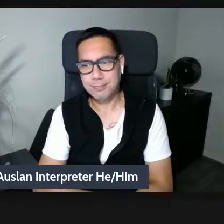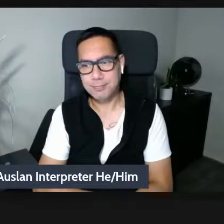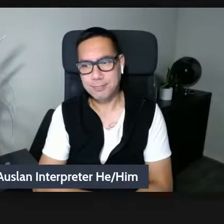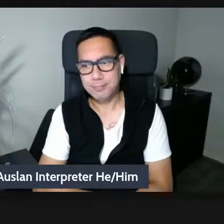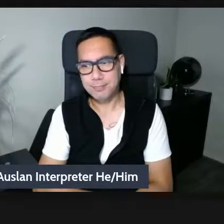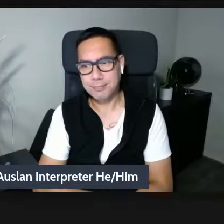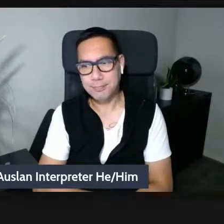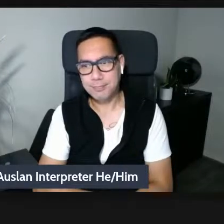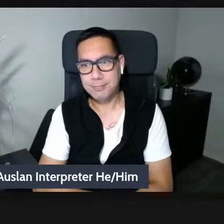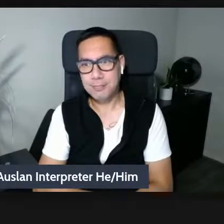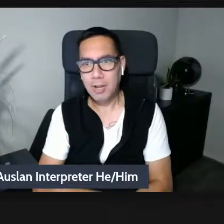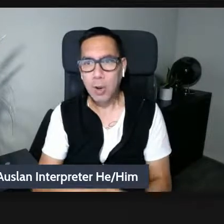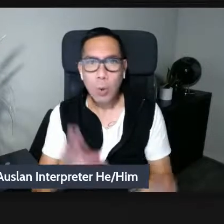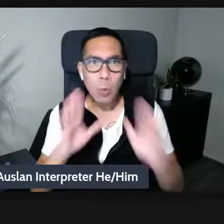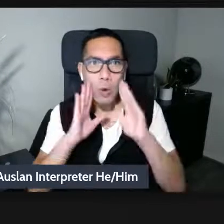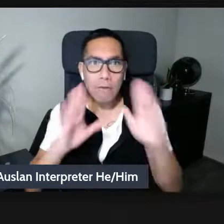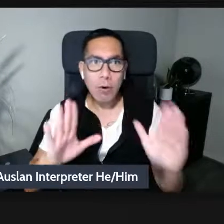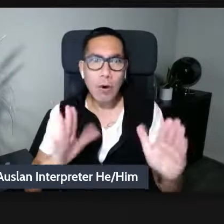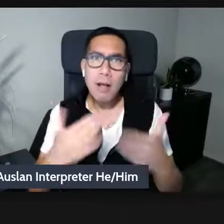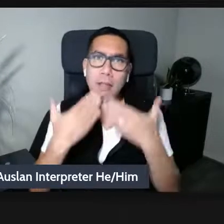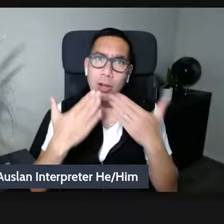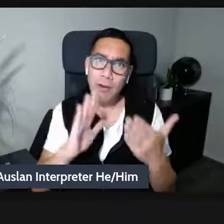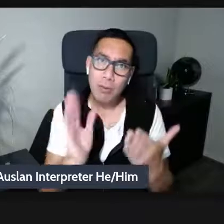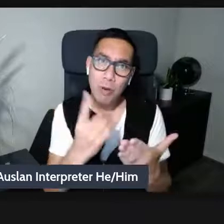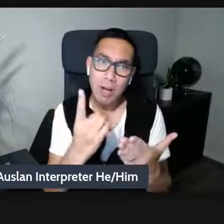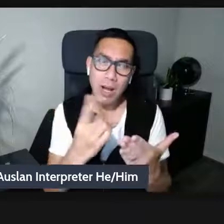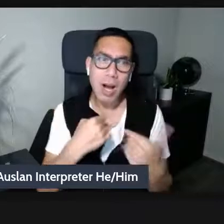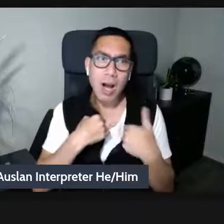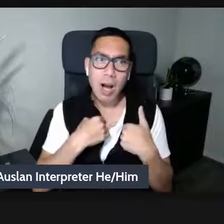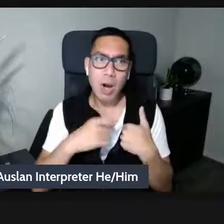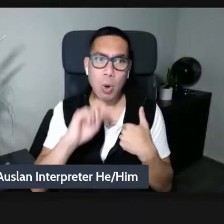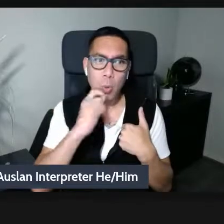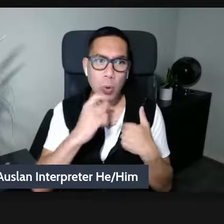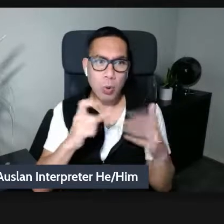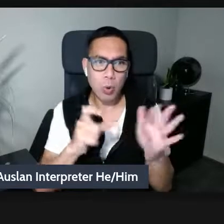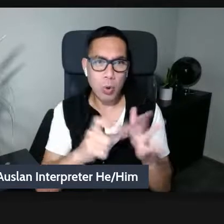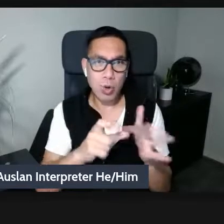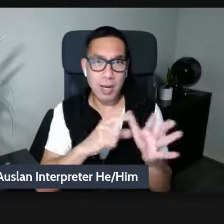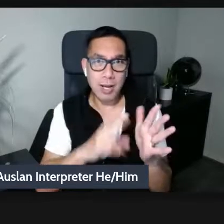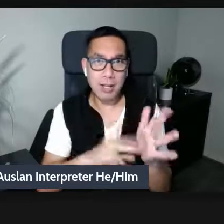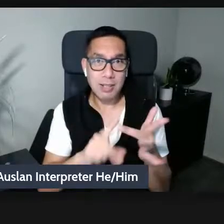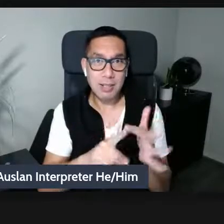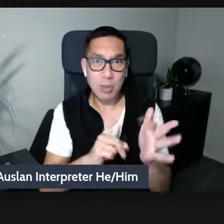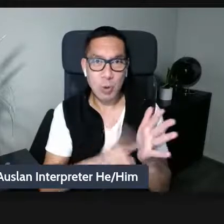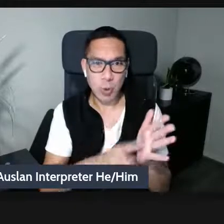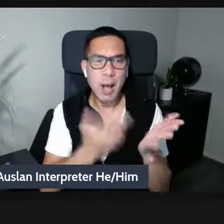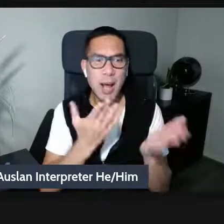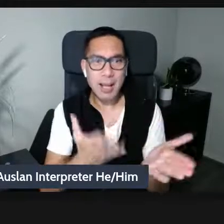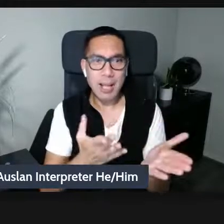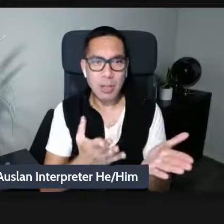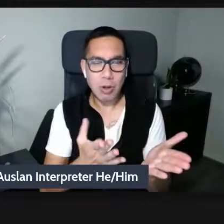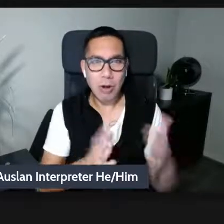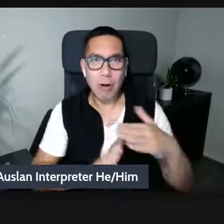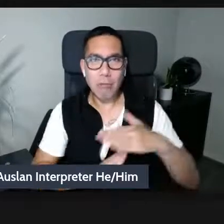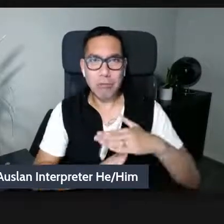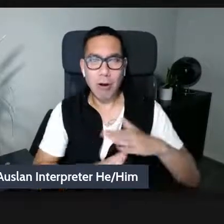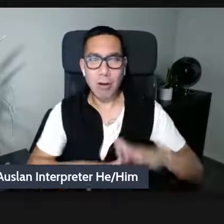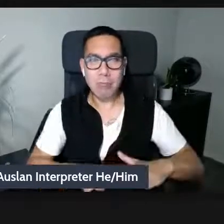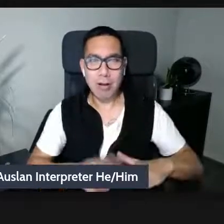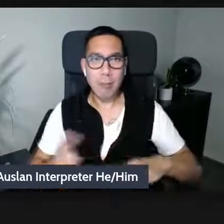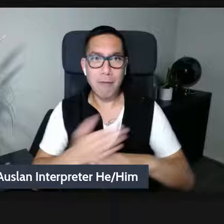Wonderful. Look, thank you everyone I'm going to, Daniel, just let you go backstage and catch a breath before you jump into your chat